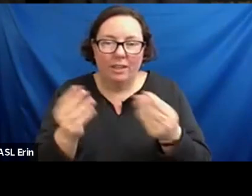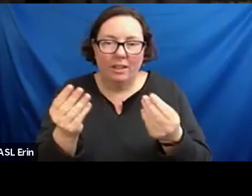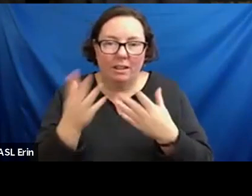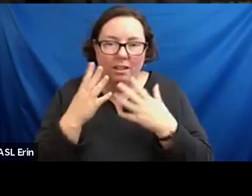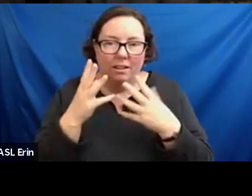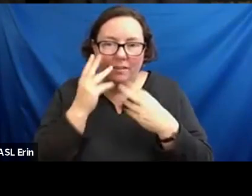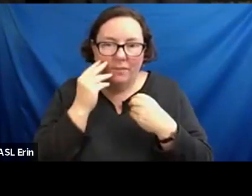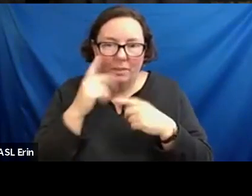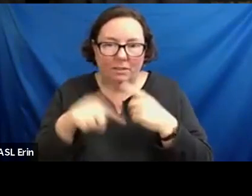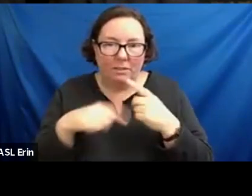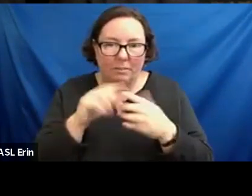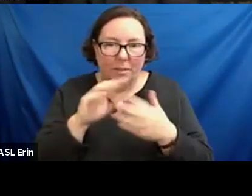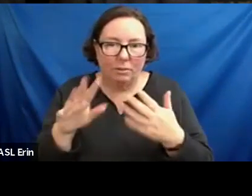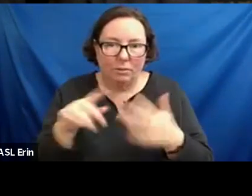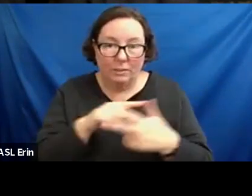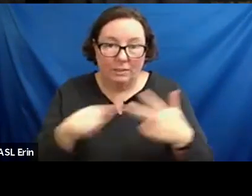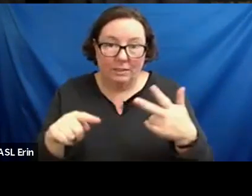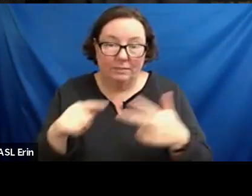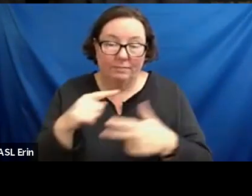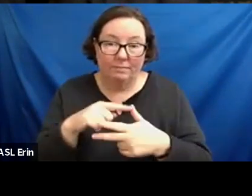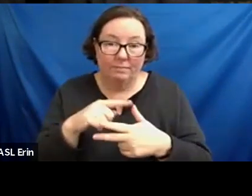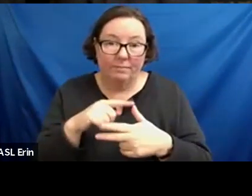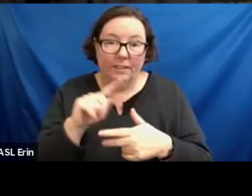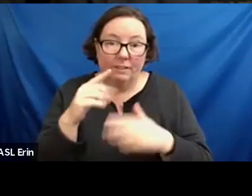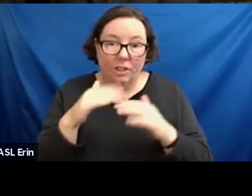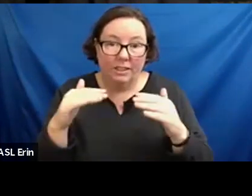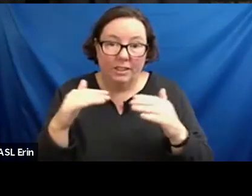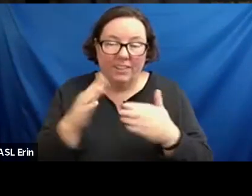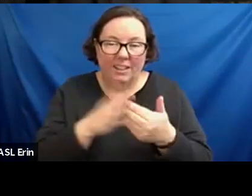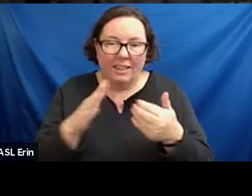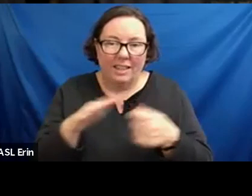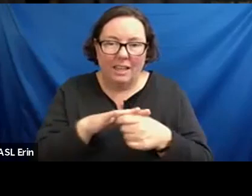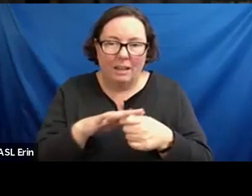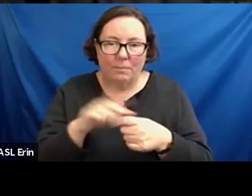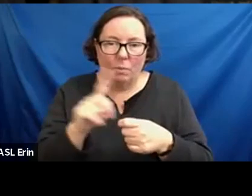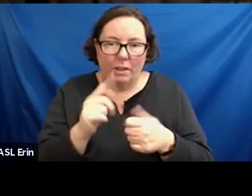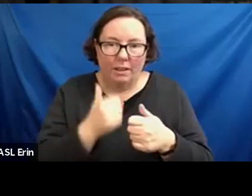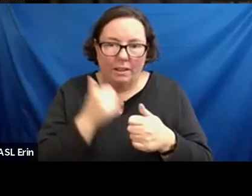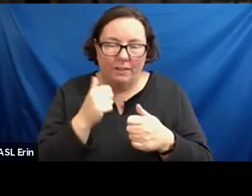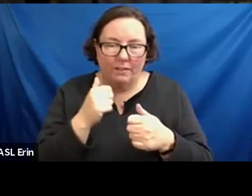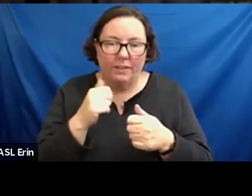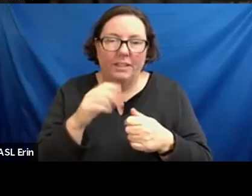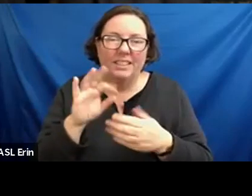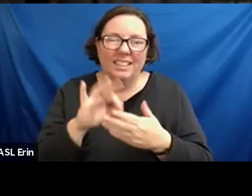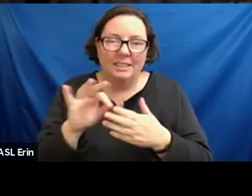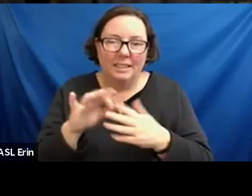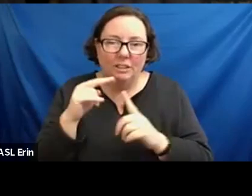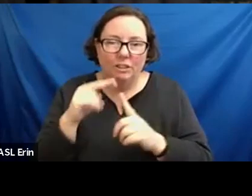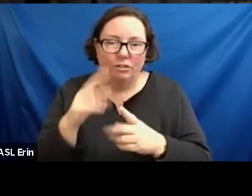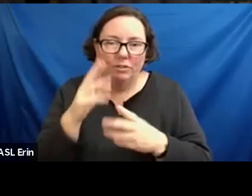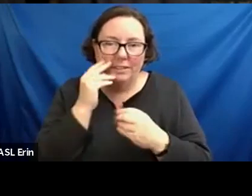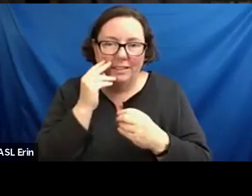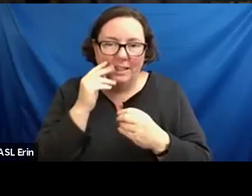about students. So the first level is neighborhood. It takes census tract data based on the